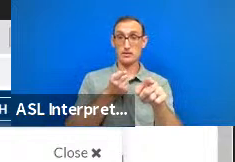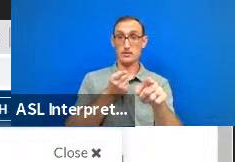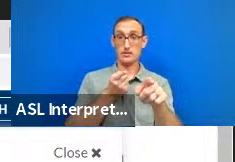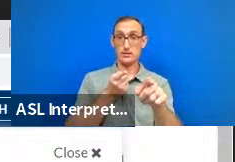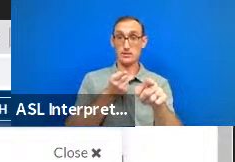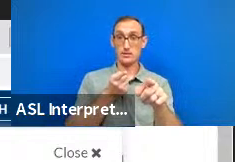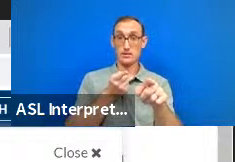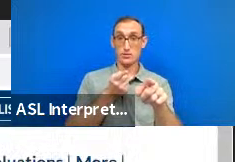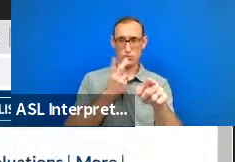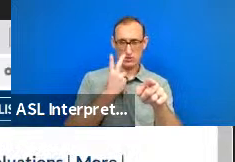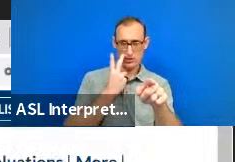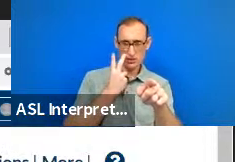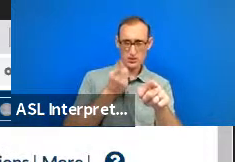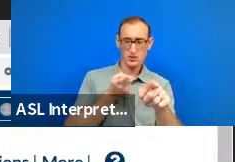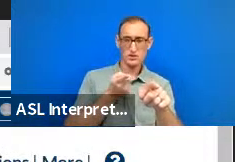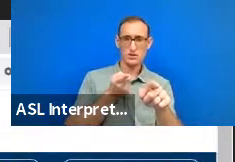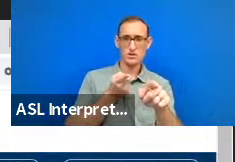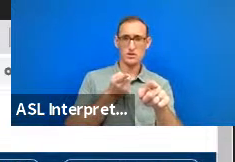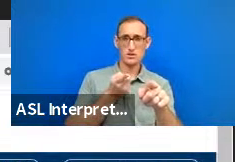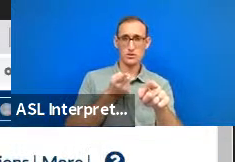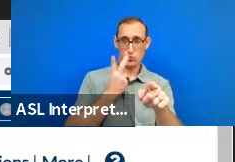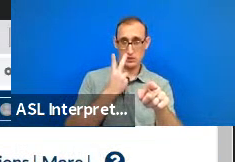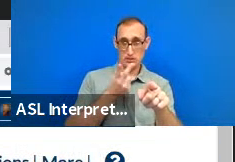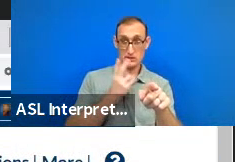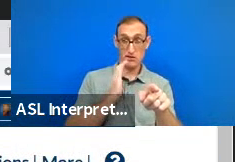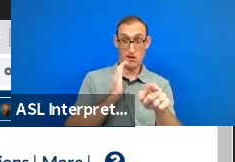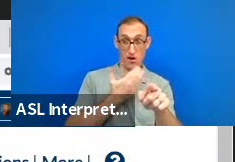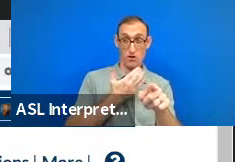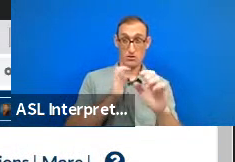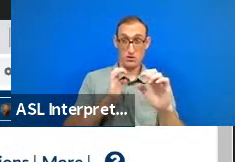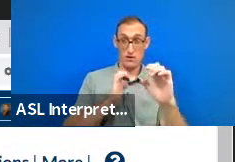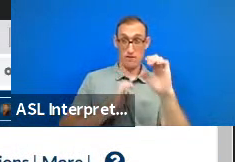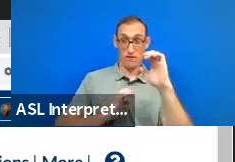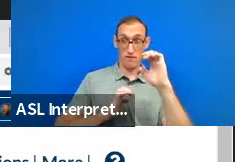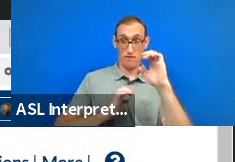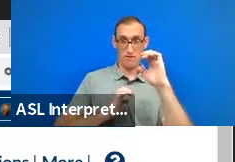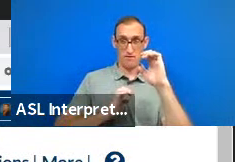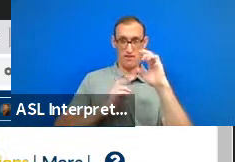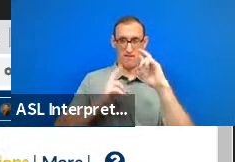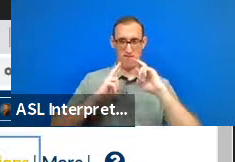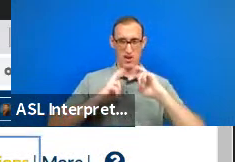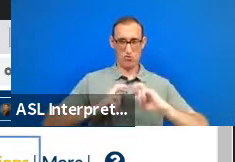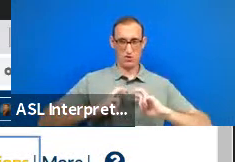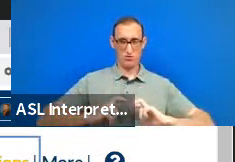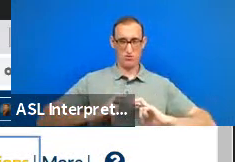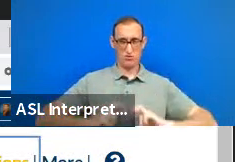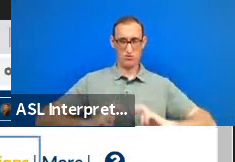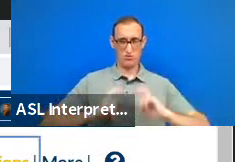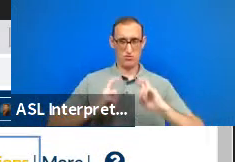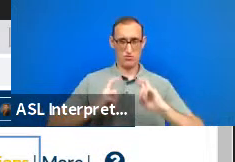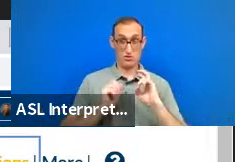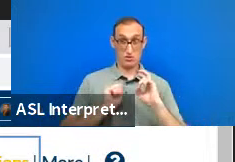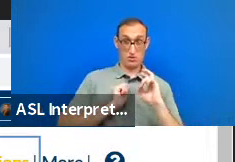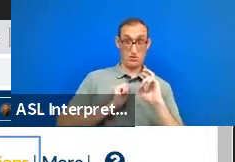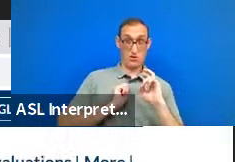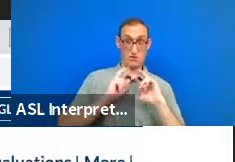you should be able to see our evaluation. So the self-assessment. Don't